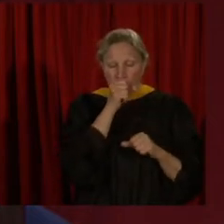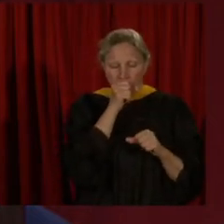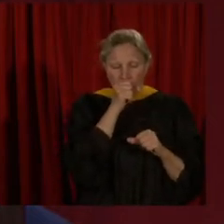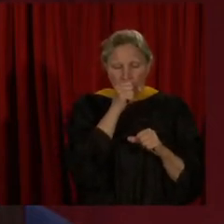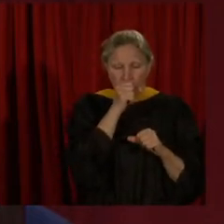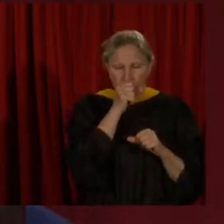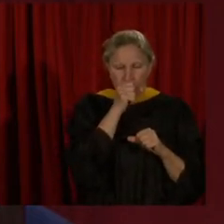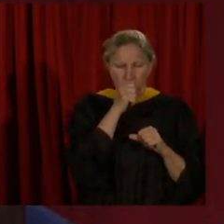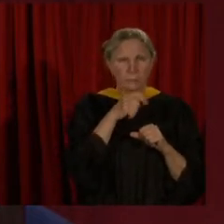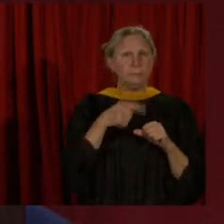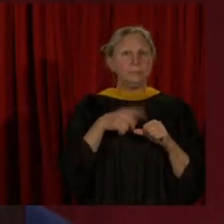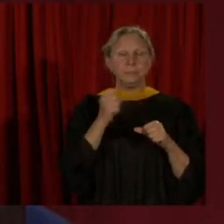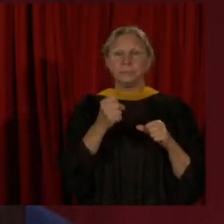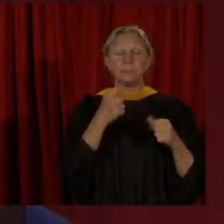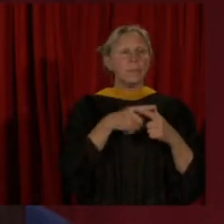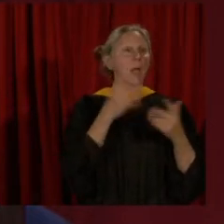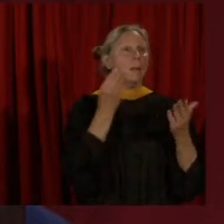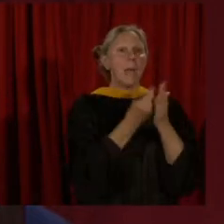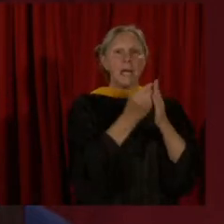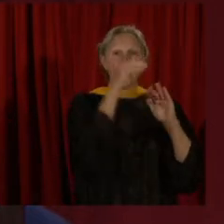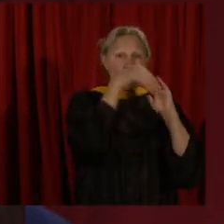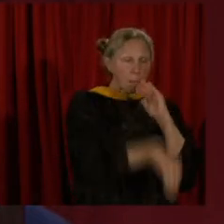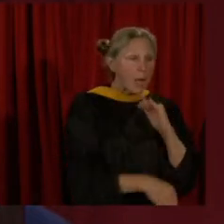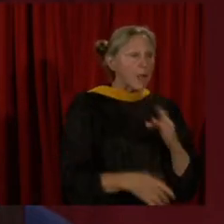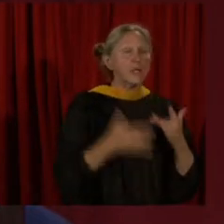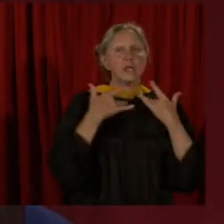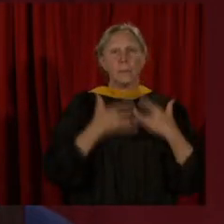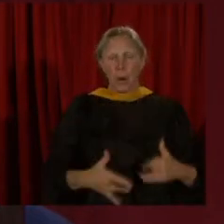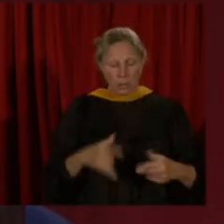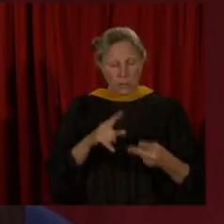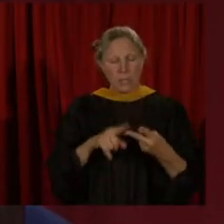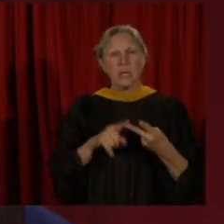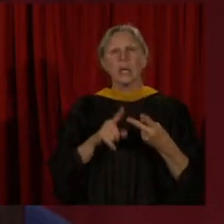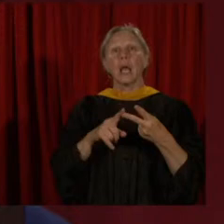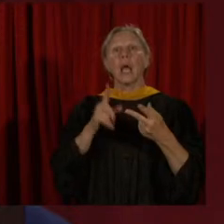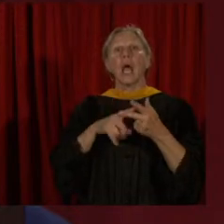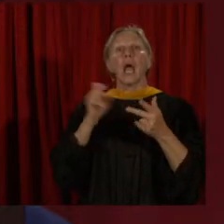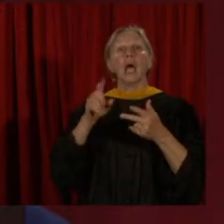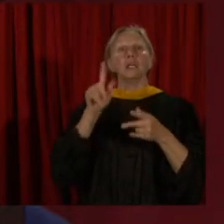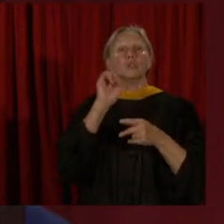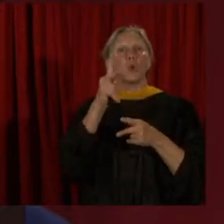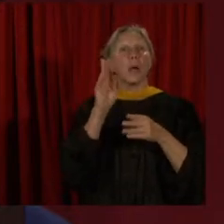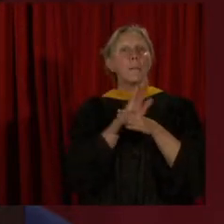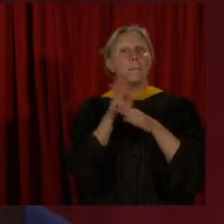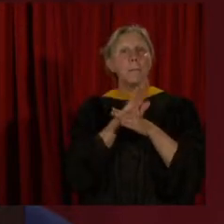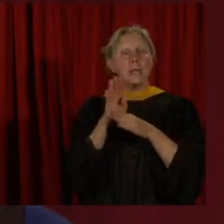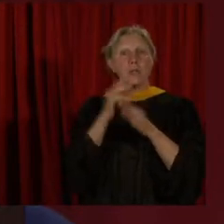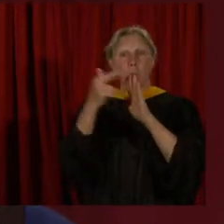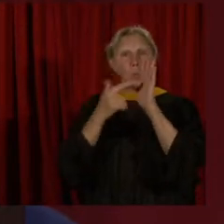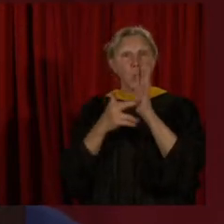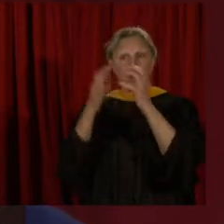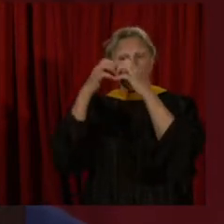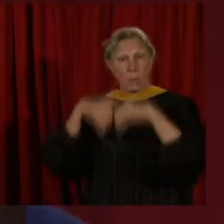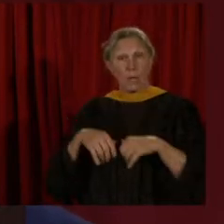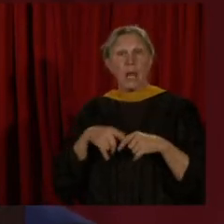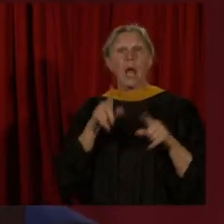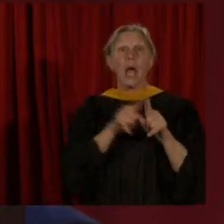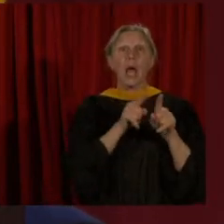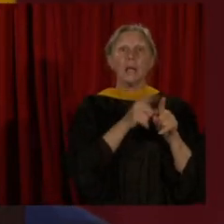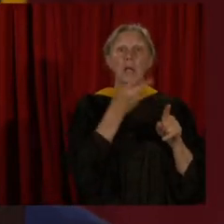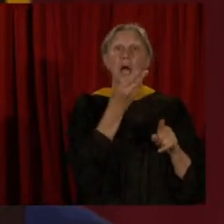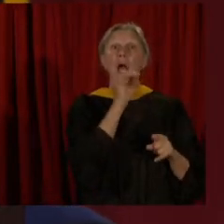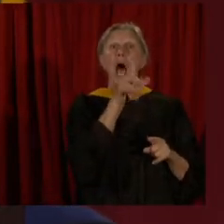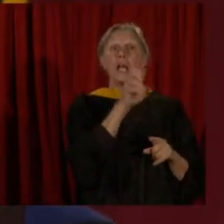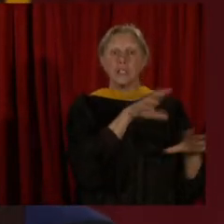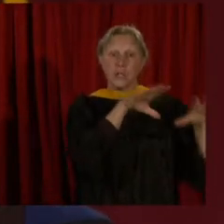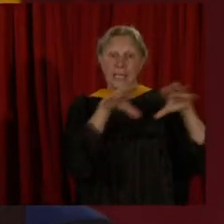weathered recessions, the Great Depression, the deregulation of the trucking industry, as well as a hostile takeover attempt in